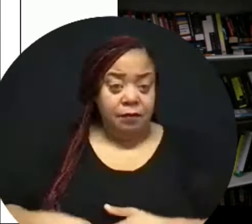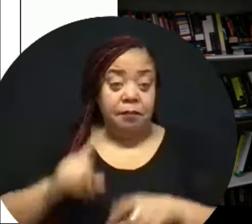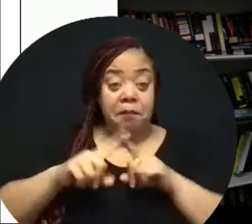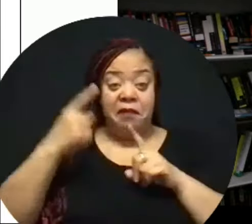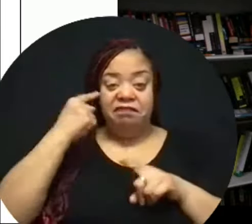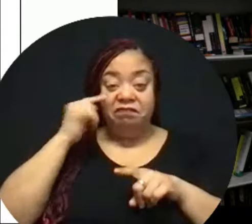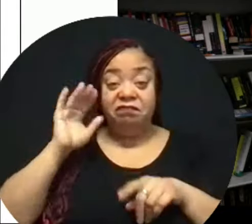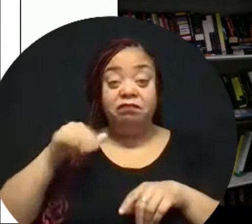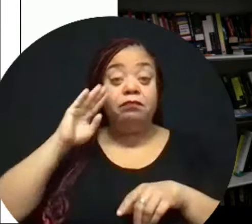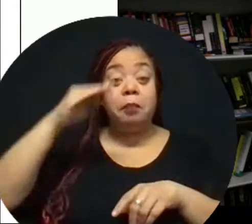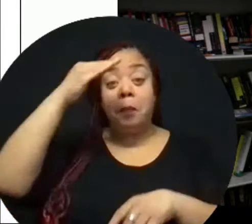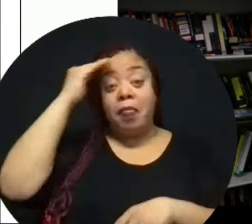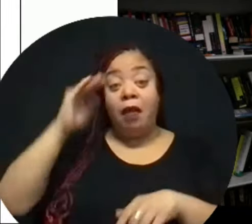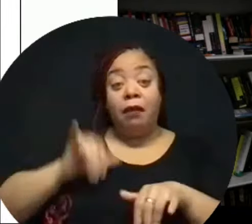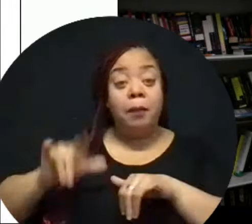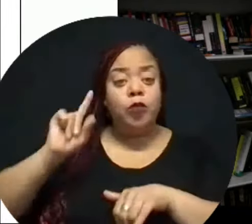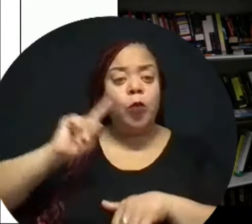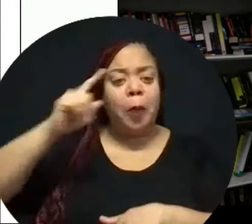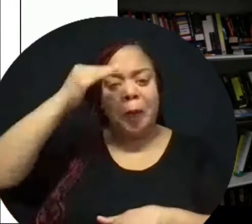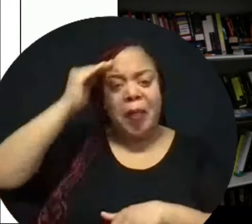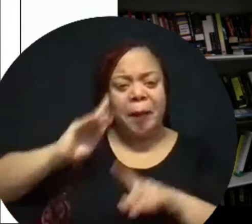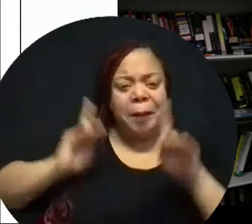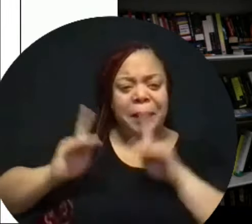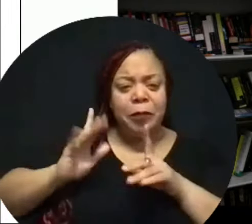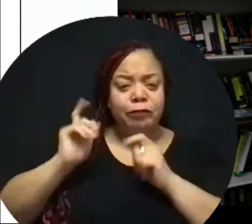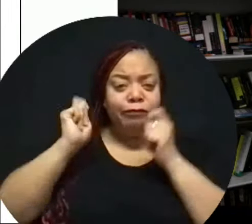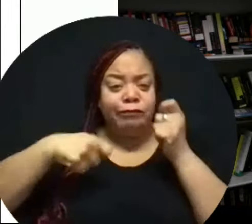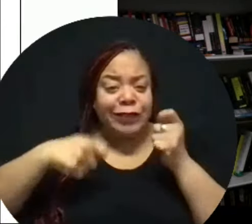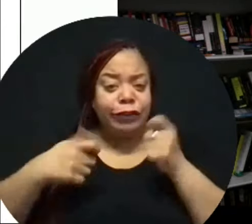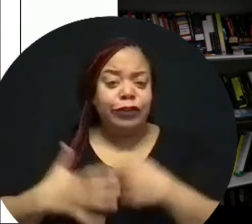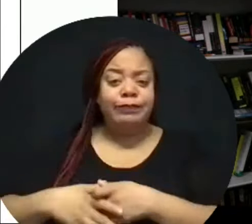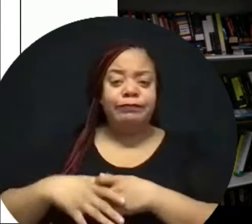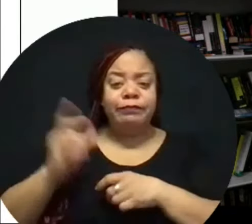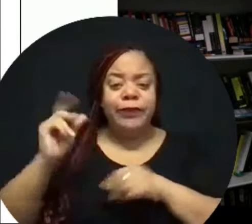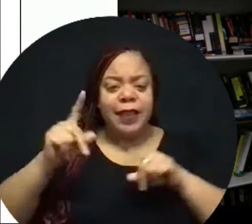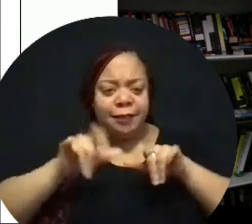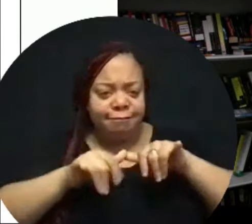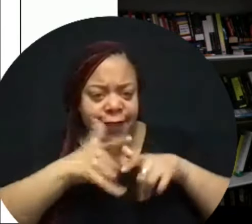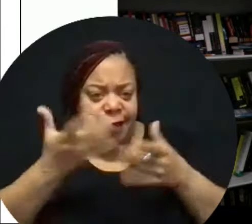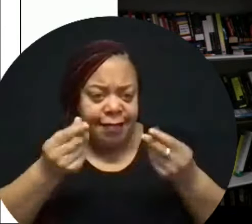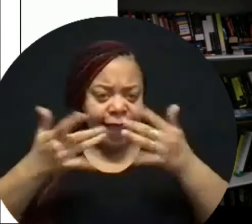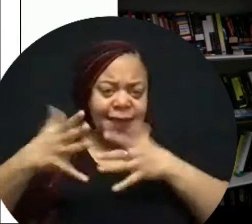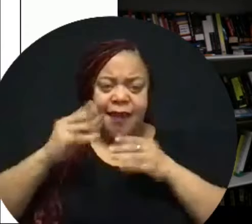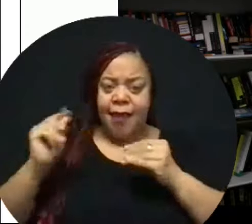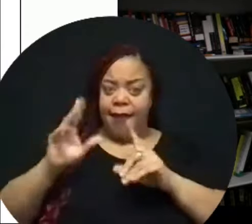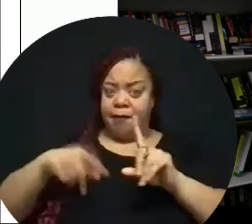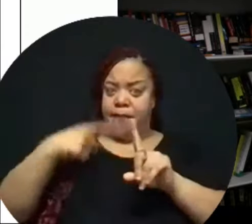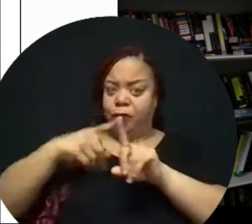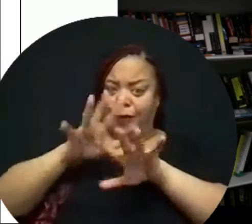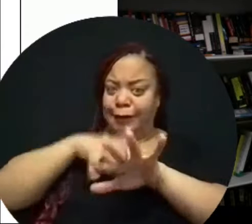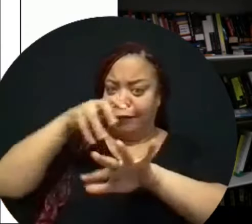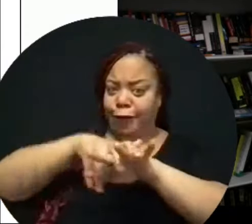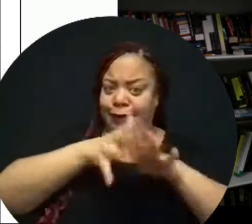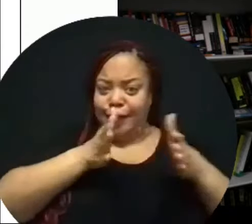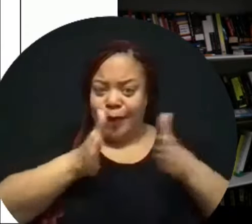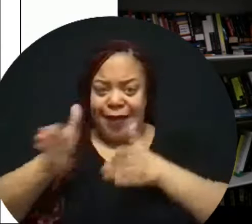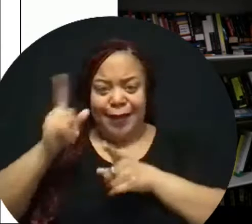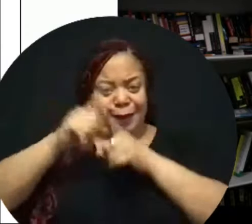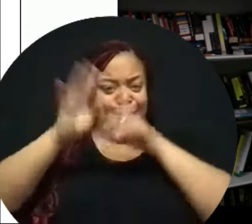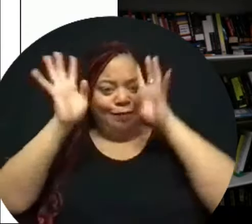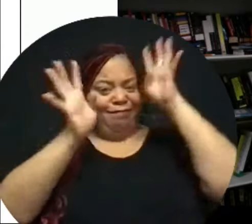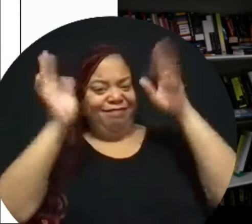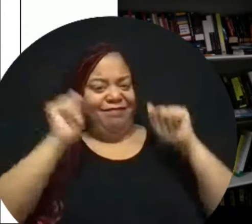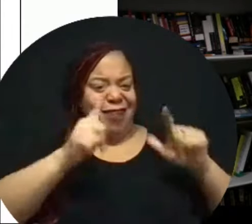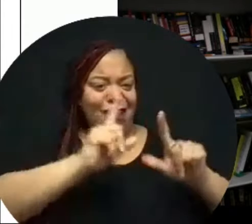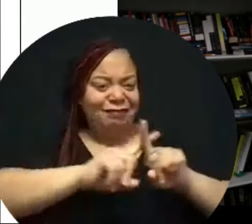we talk a bit more about resistances, but I think that's so key that even in those contexts, on slave ships,